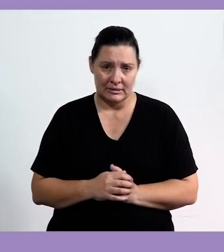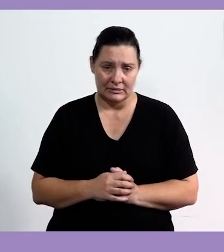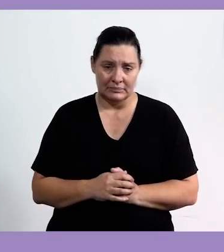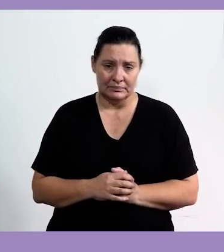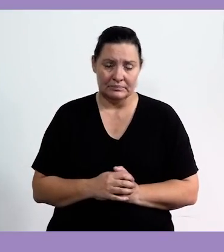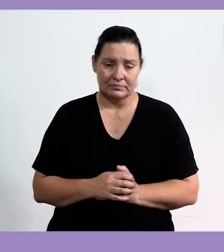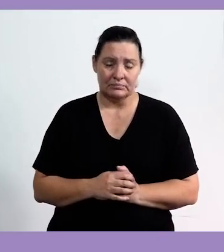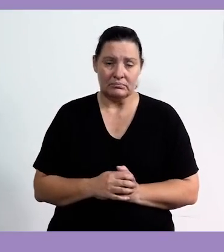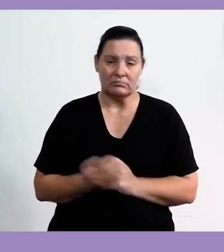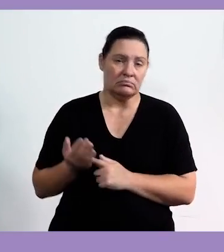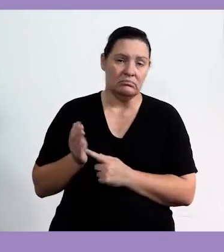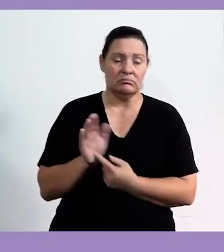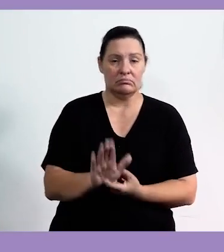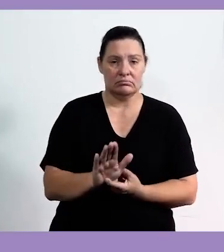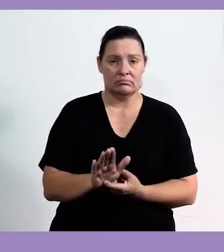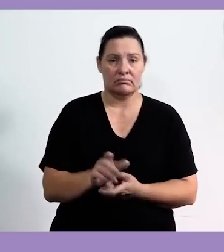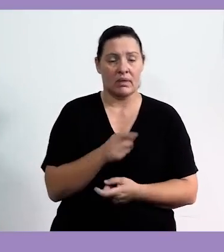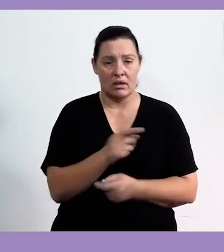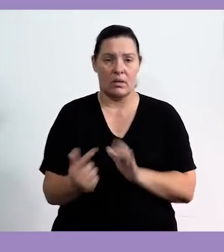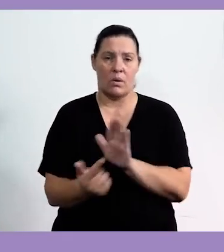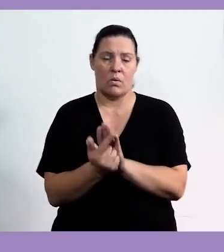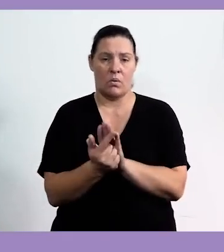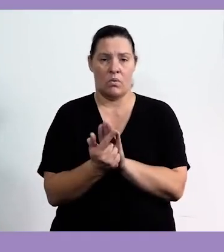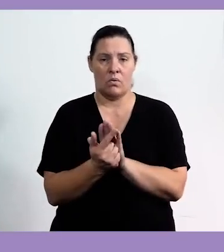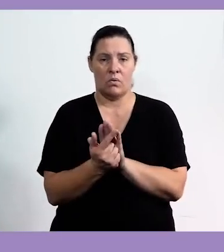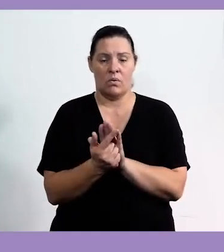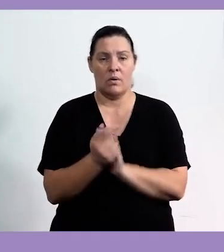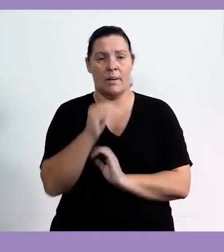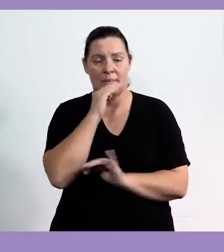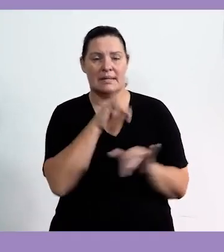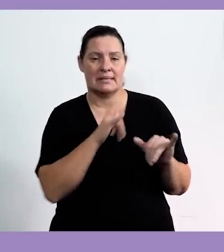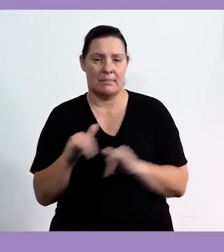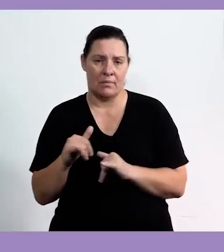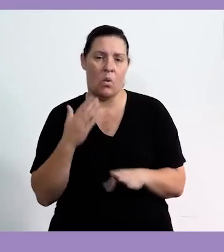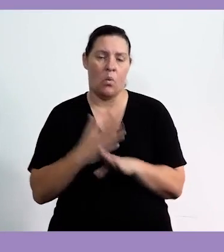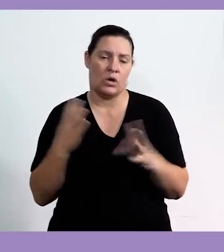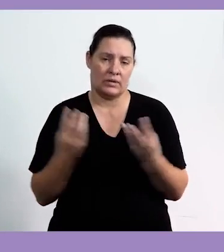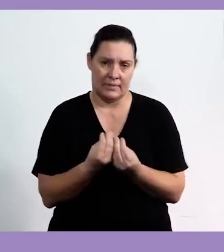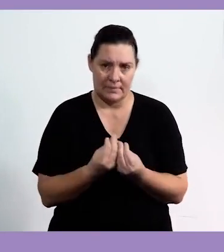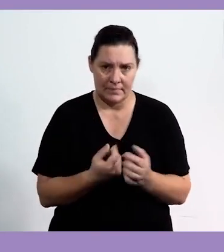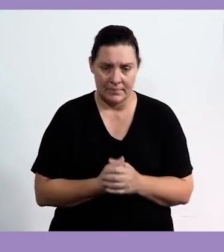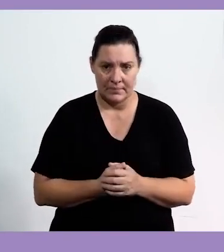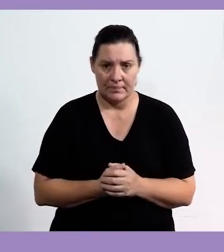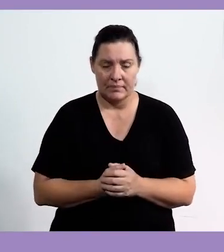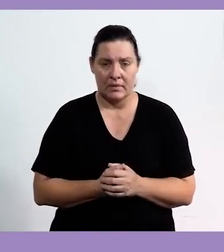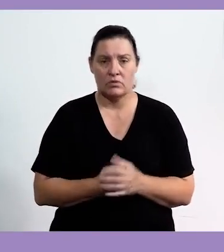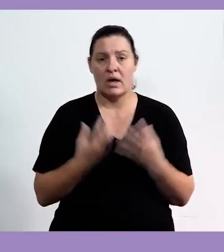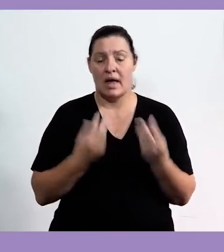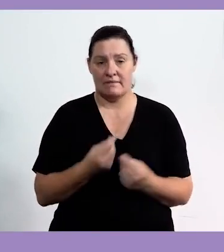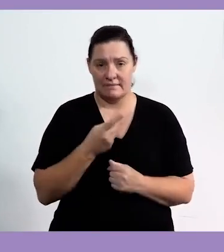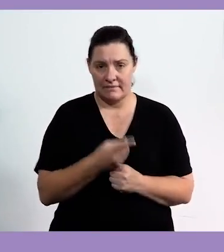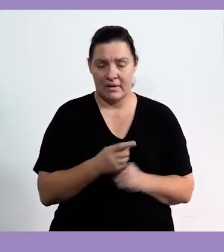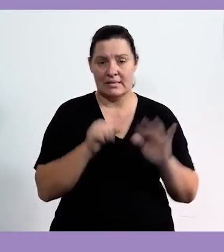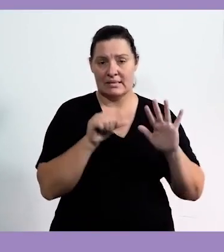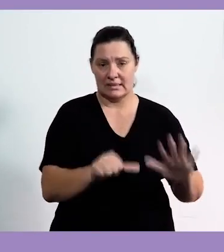is still 1, to show that these laws mean the same thing or they work together. So